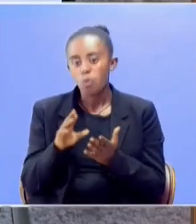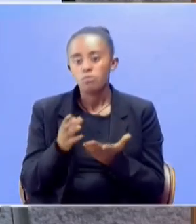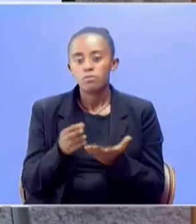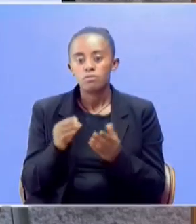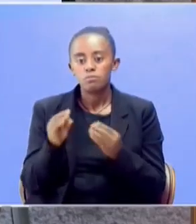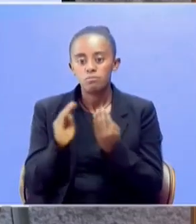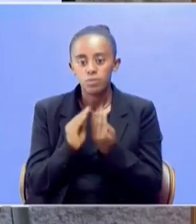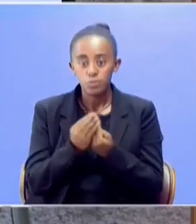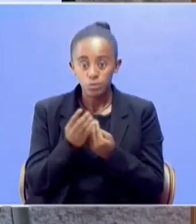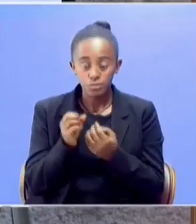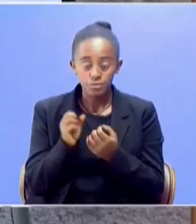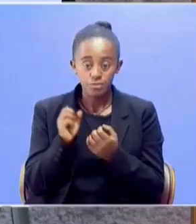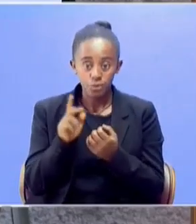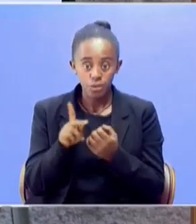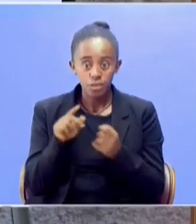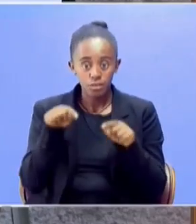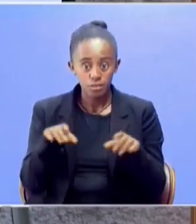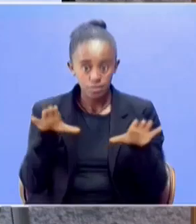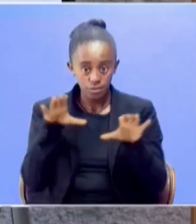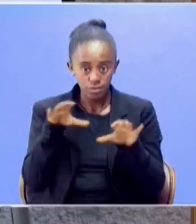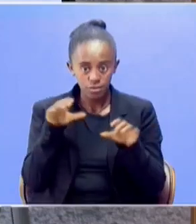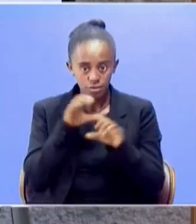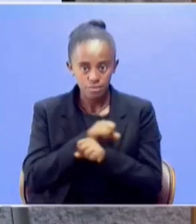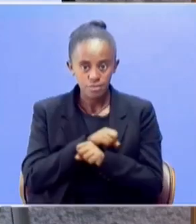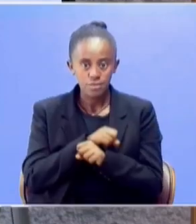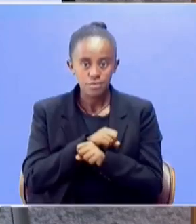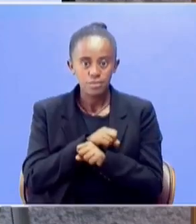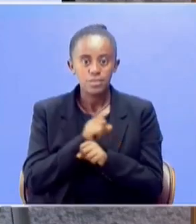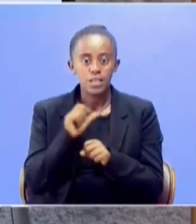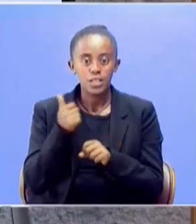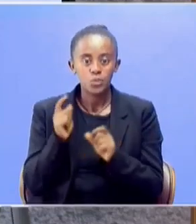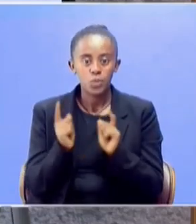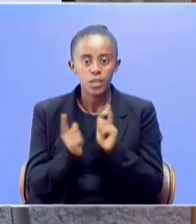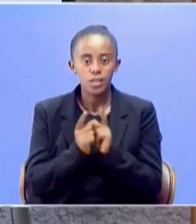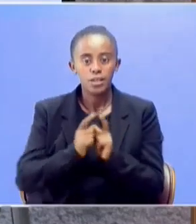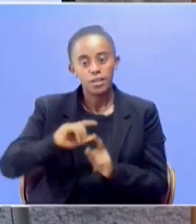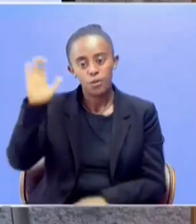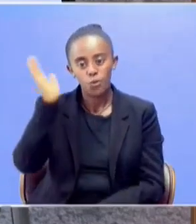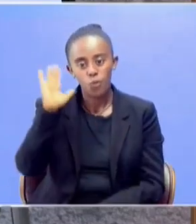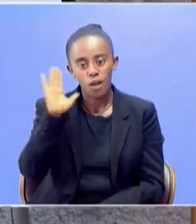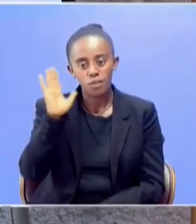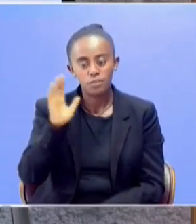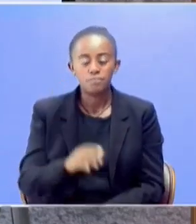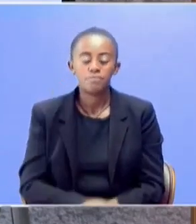right? That's all what I have for today. Until next week, have a good one.